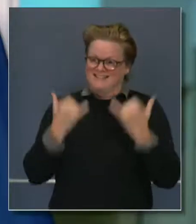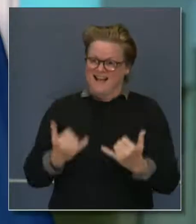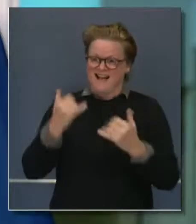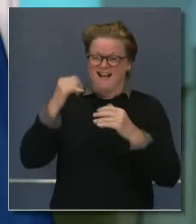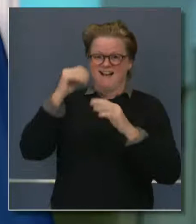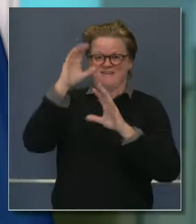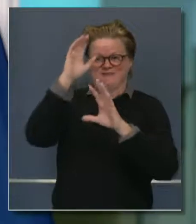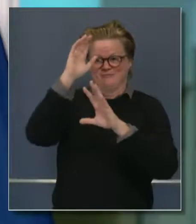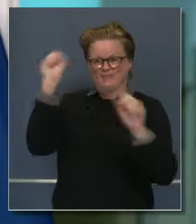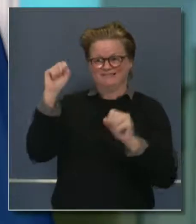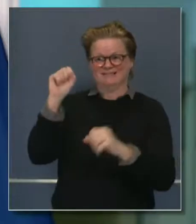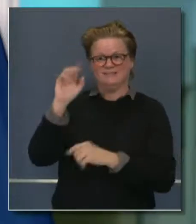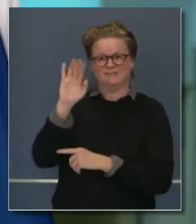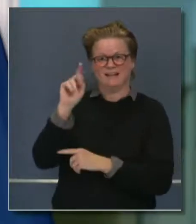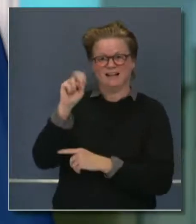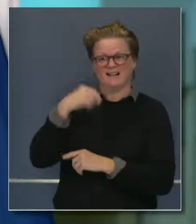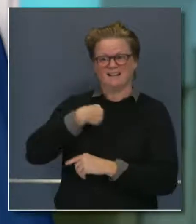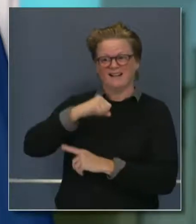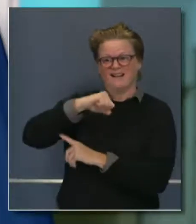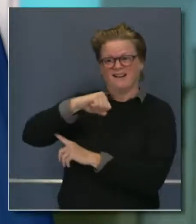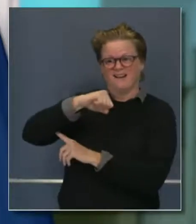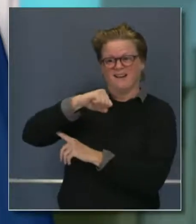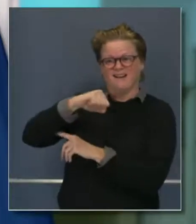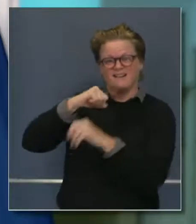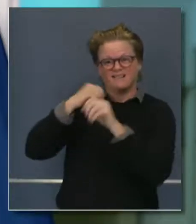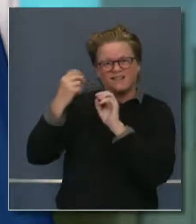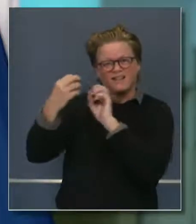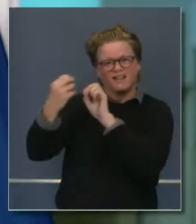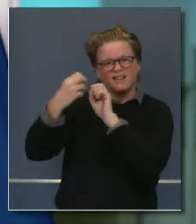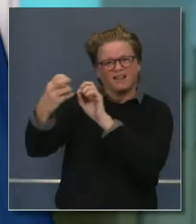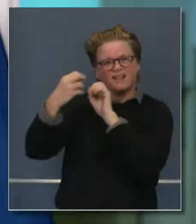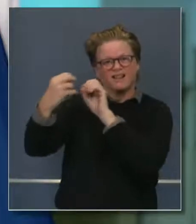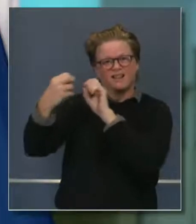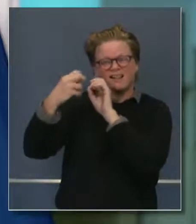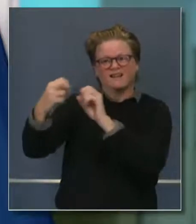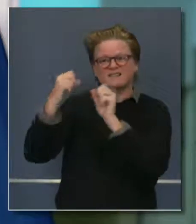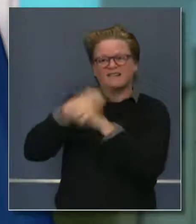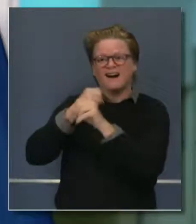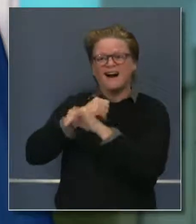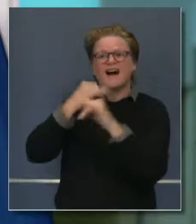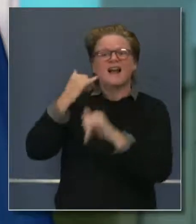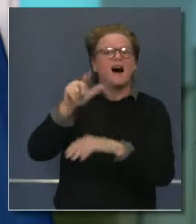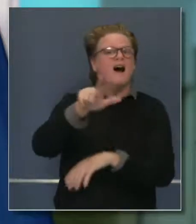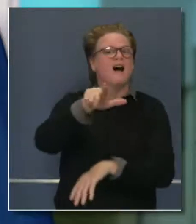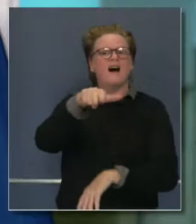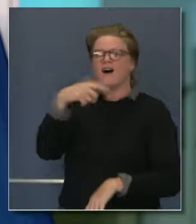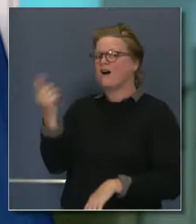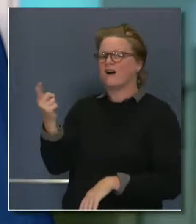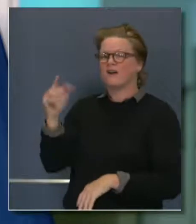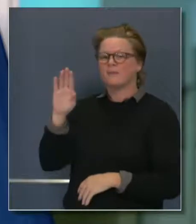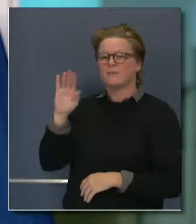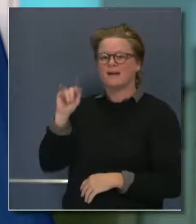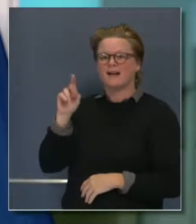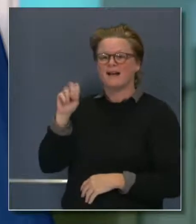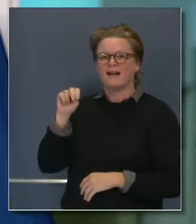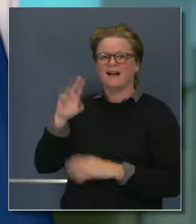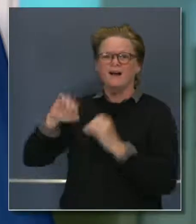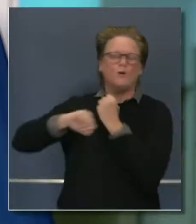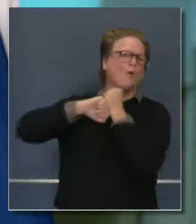administration. Trust me, we're already working aggressively, have been for a few weeks in anticipation of a transition